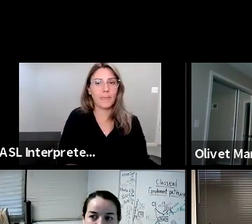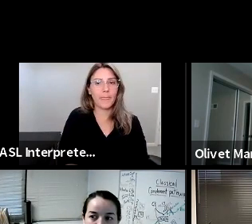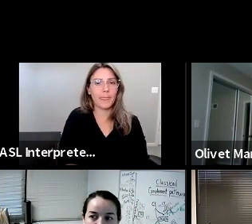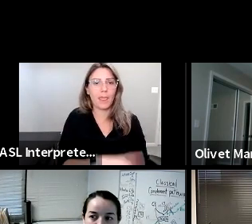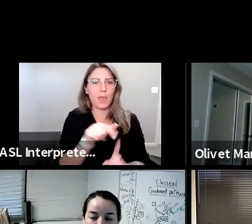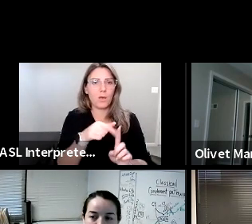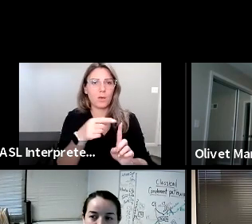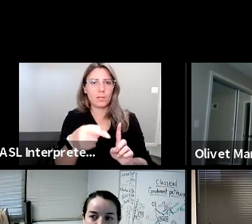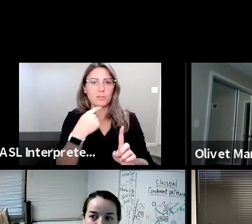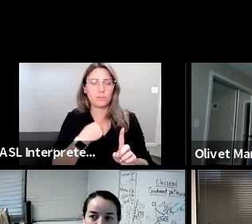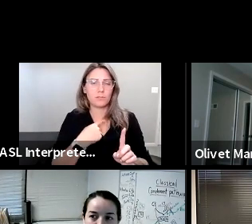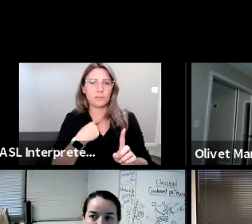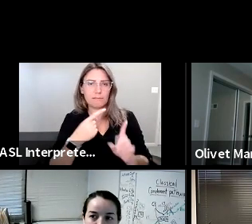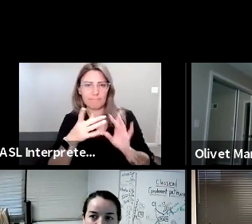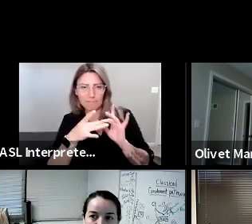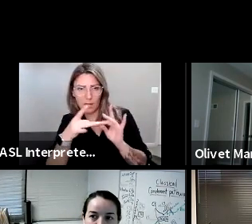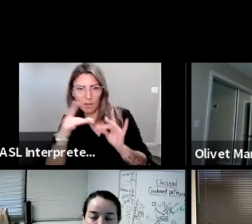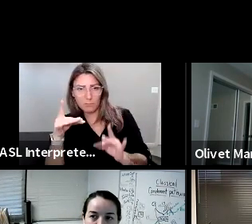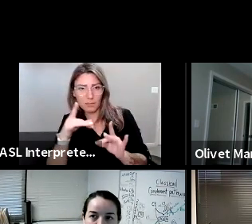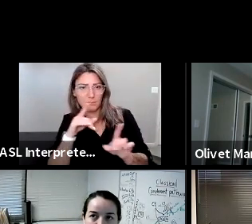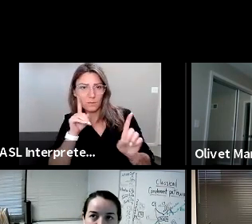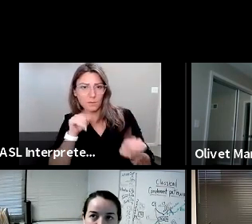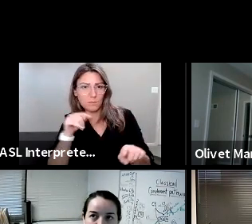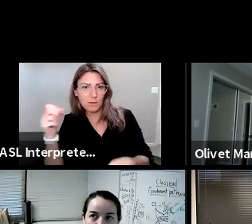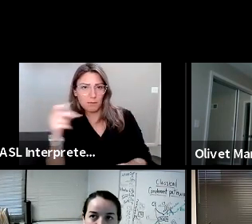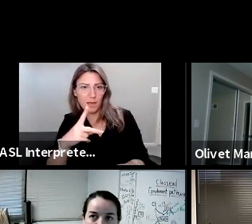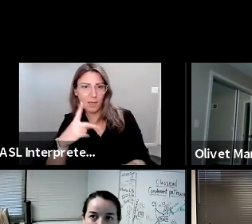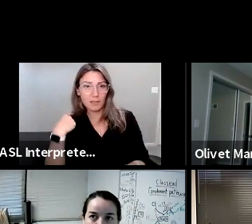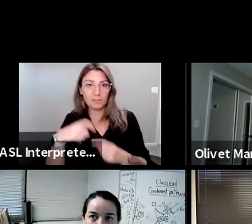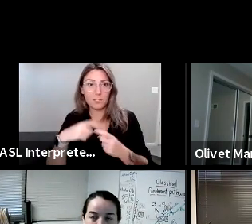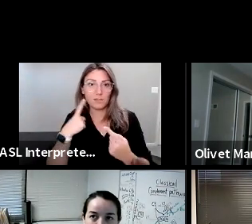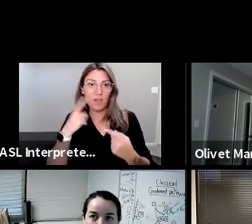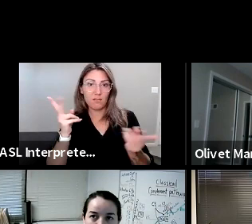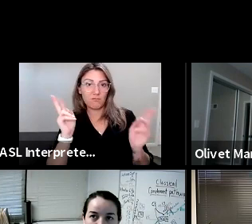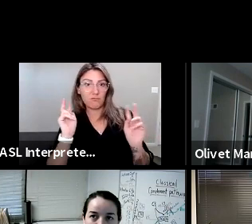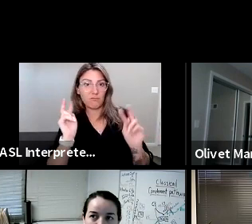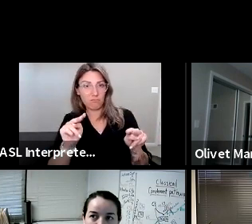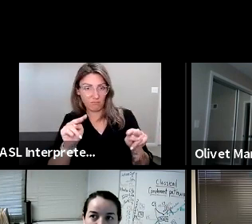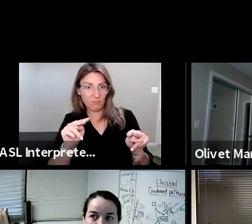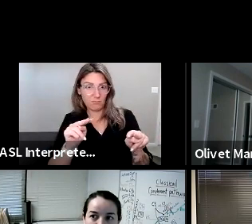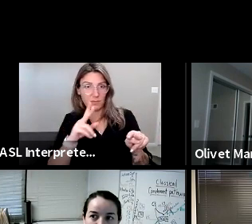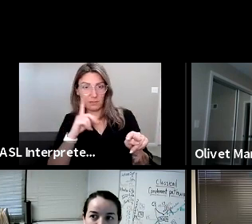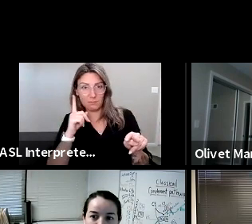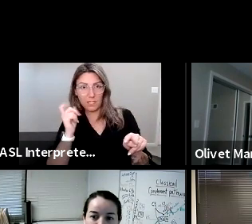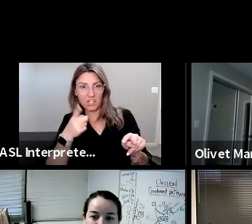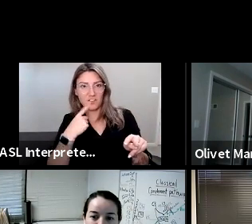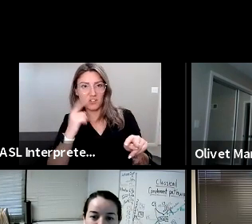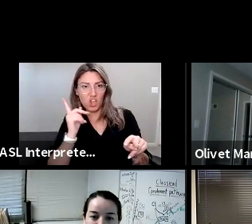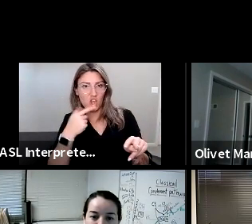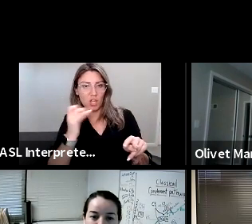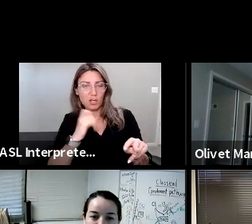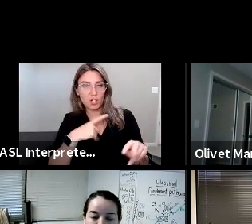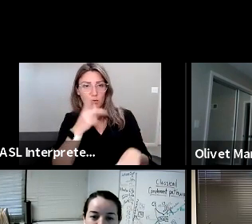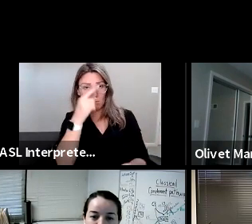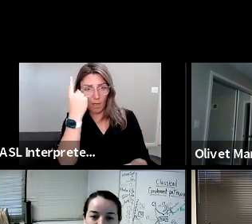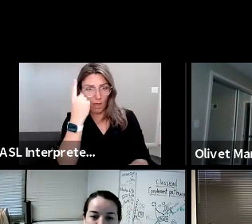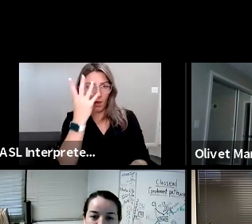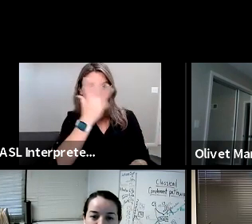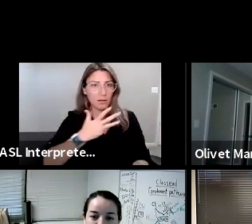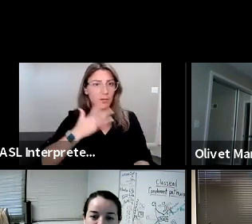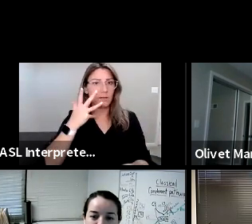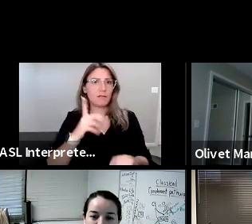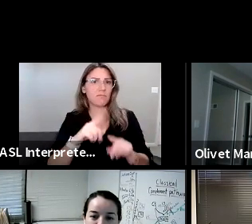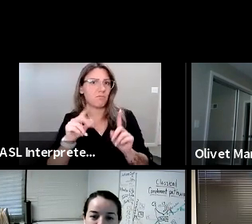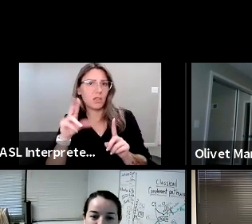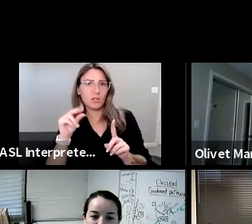she made a comment back to them, responded back to them in Spanish, they looked at her like, because in appearance she looked Black, and she was like, no, yo